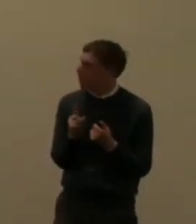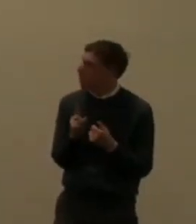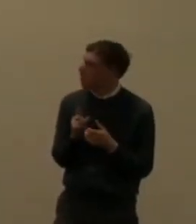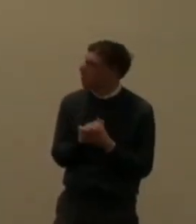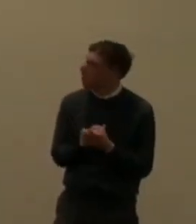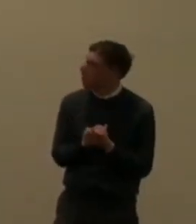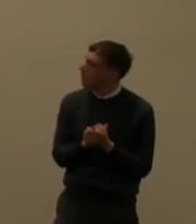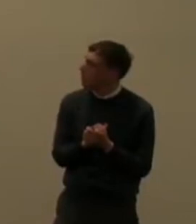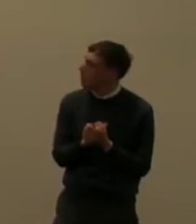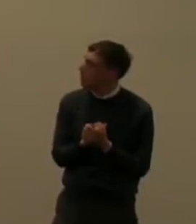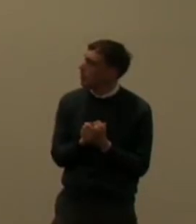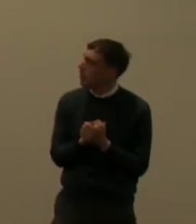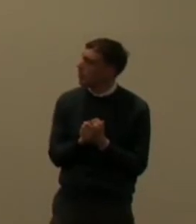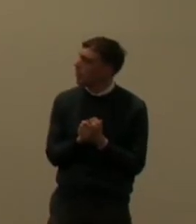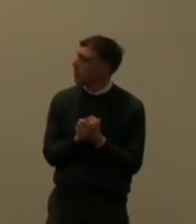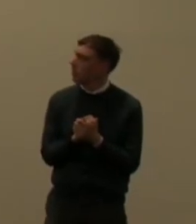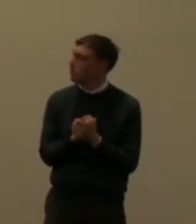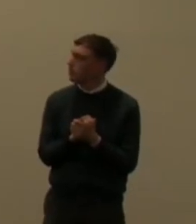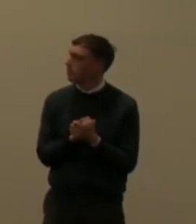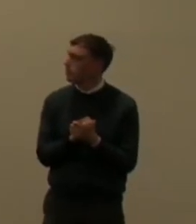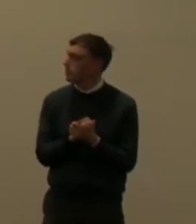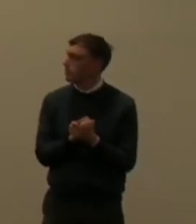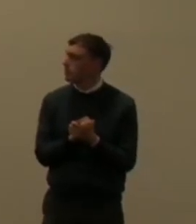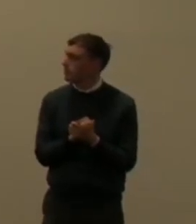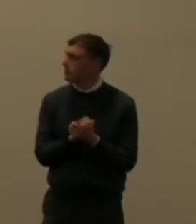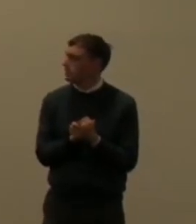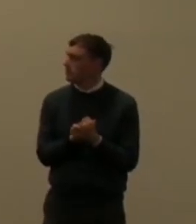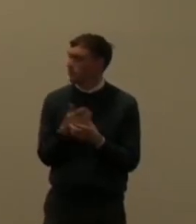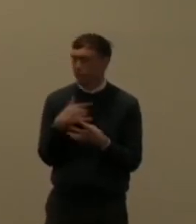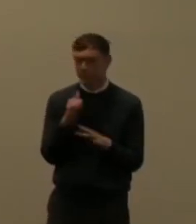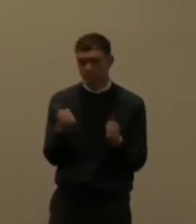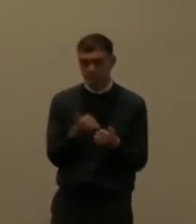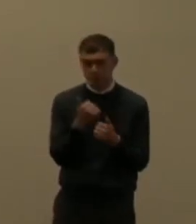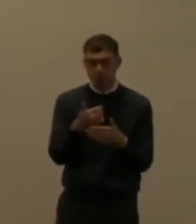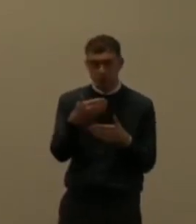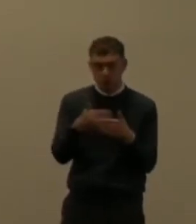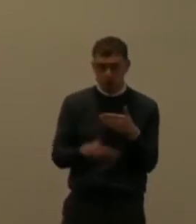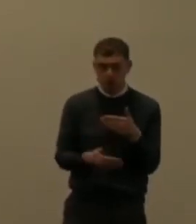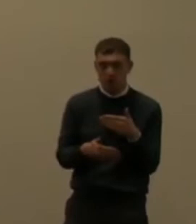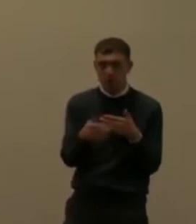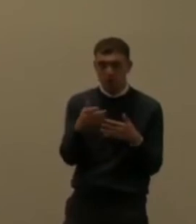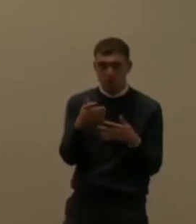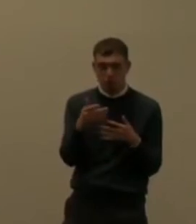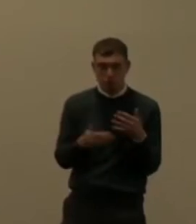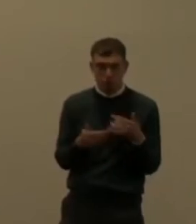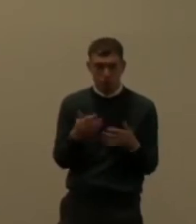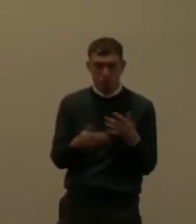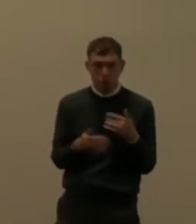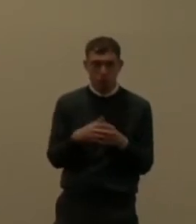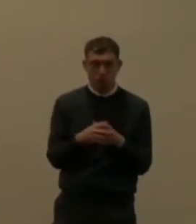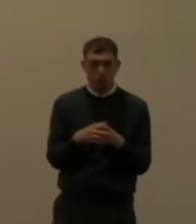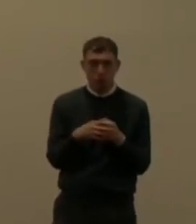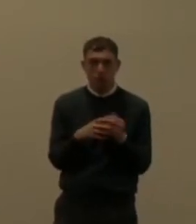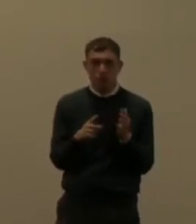problem. So I set the screen resolution. I get some Nugget packages to be able